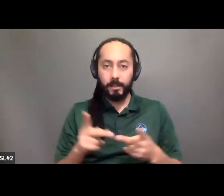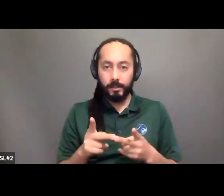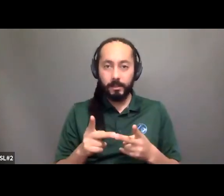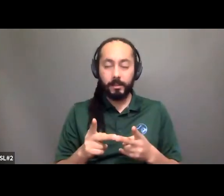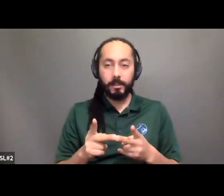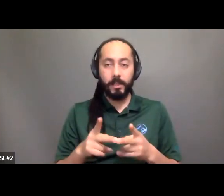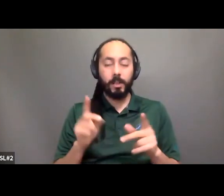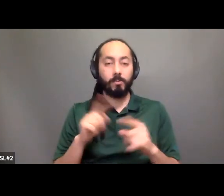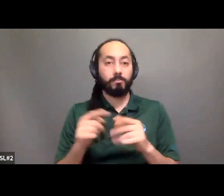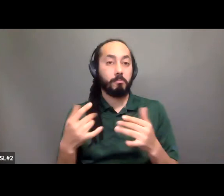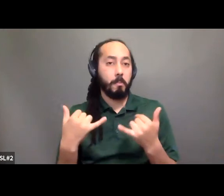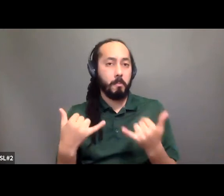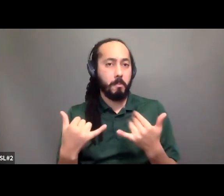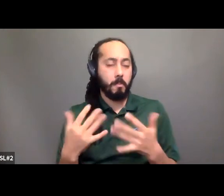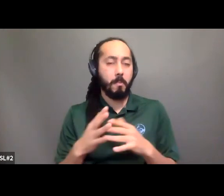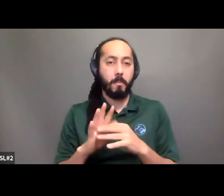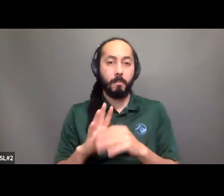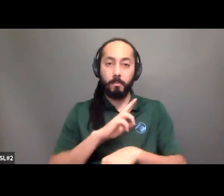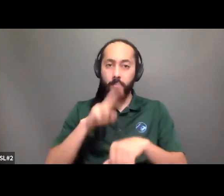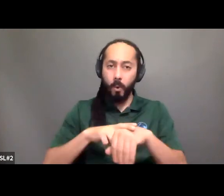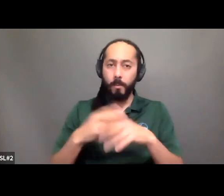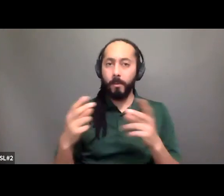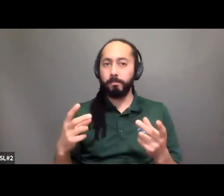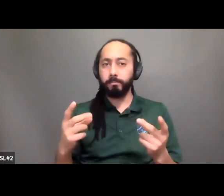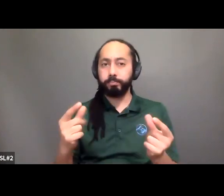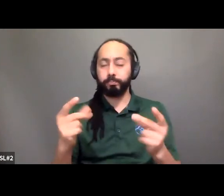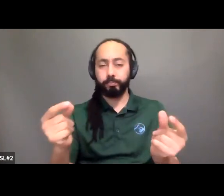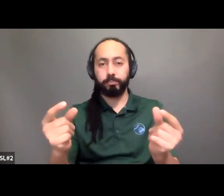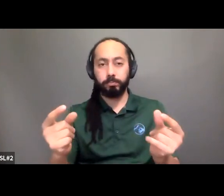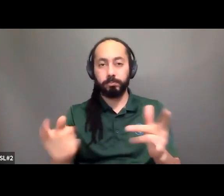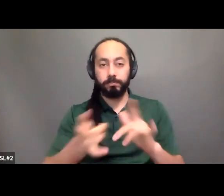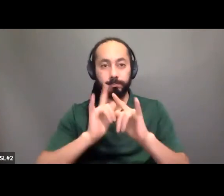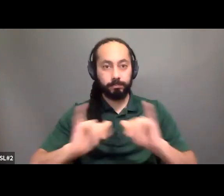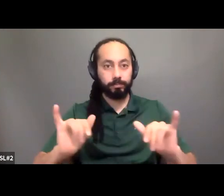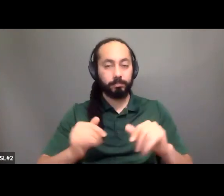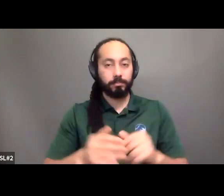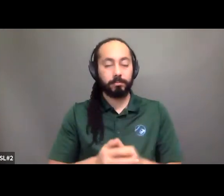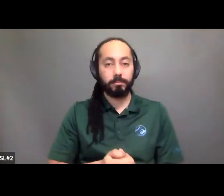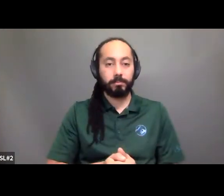immediate, and normative dimensions all at once.